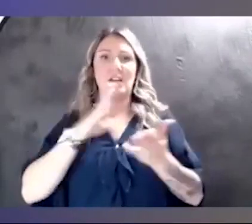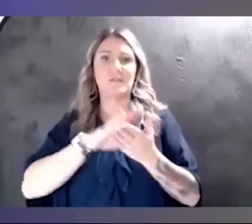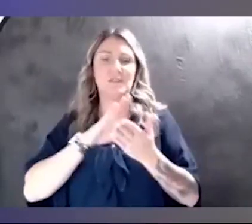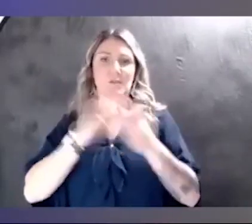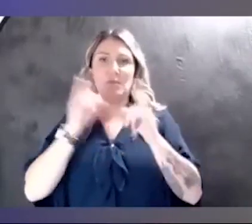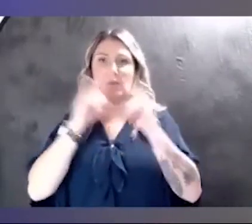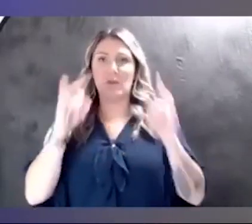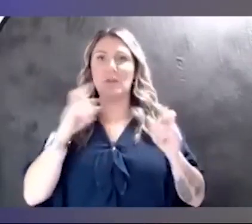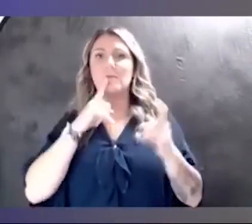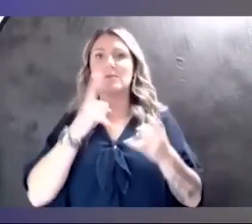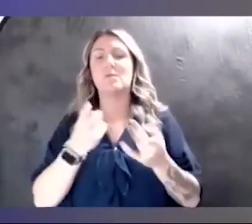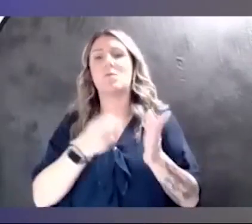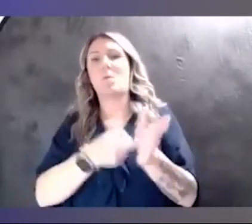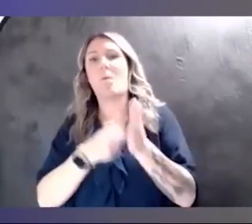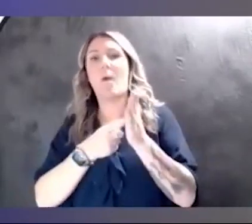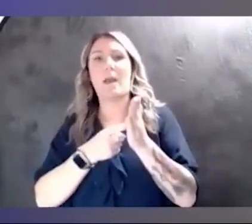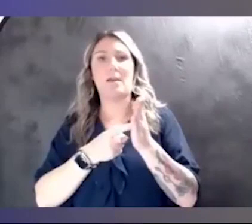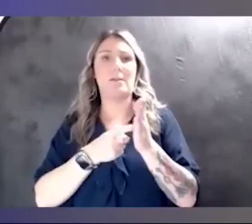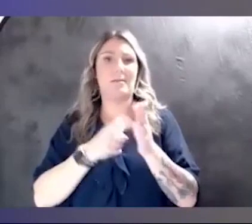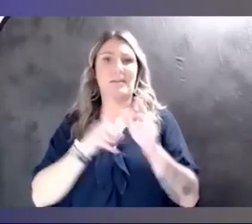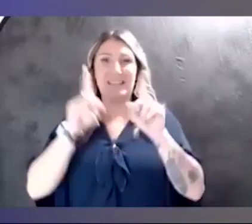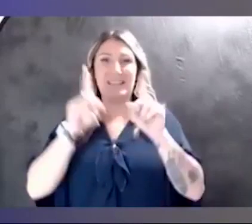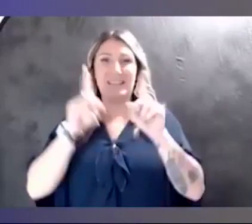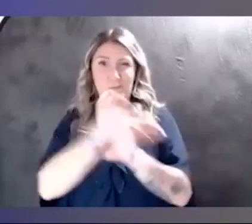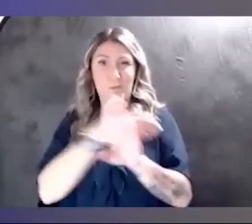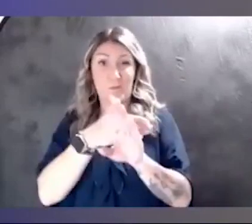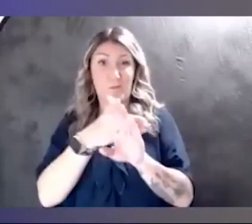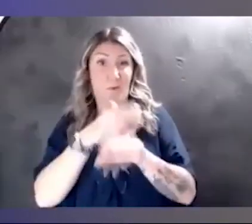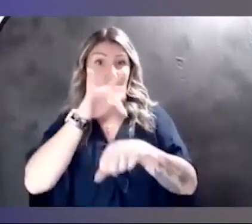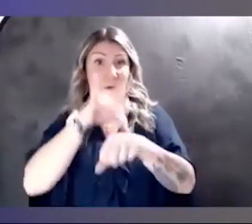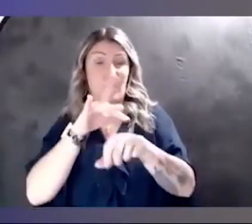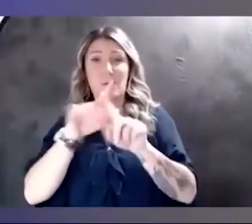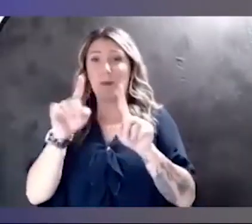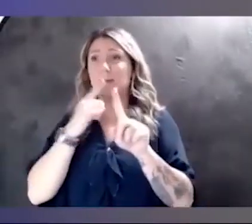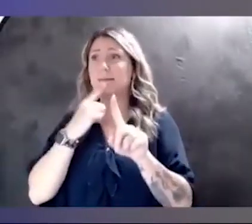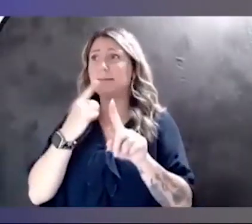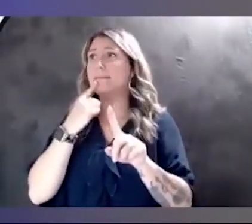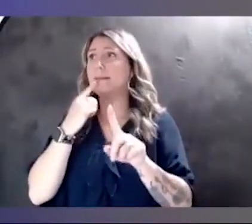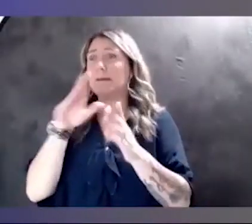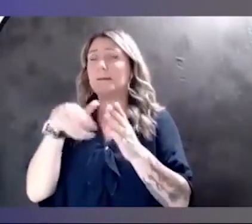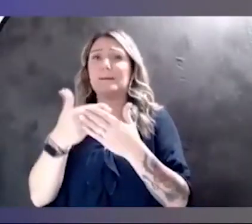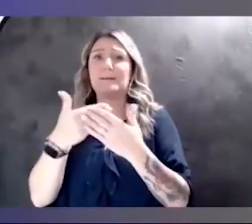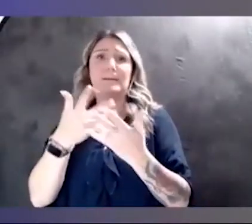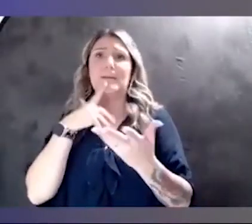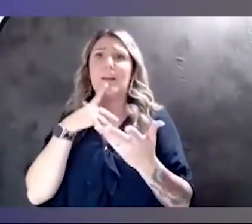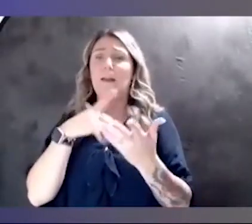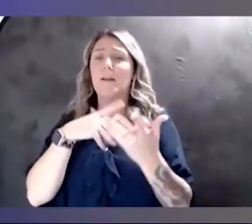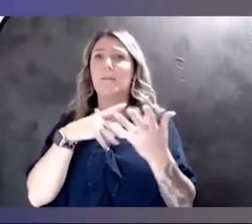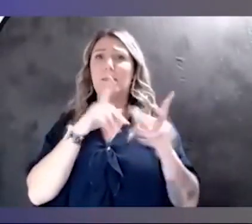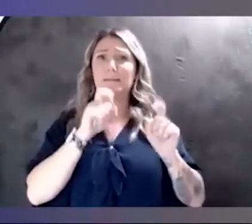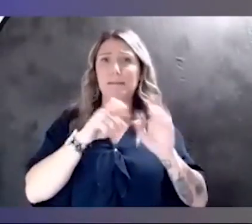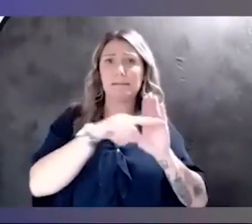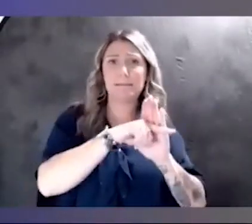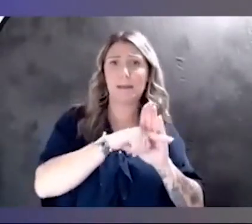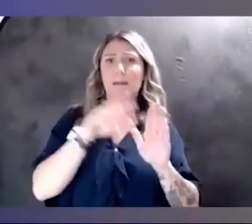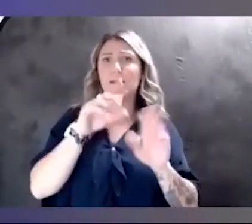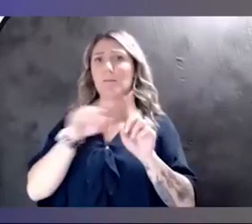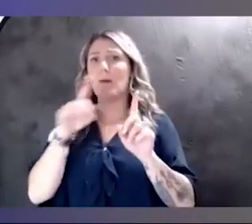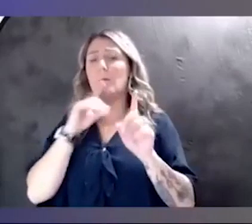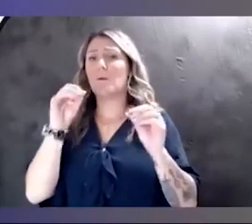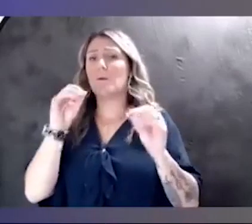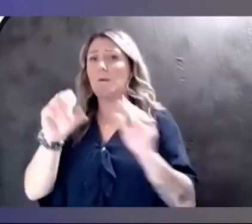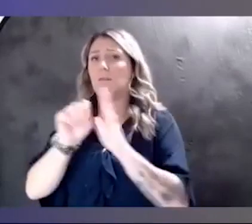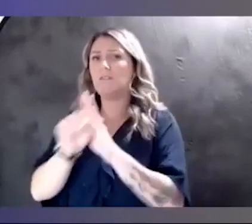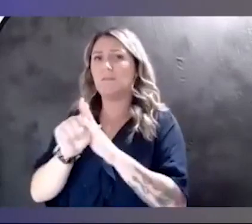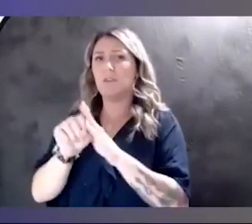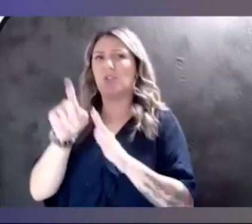they went. And as I said earlier, okay, say it's negative and they get to camp, even if they're asymptomatic, you'd have to keep testing them about every other day to know